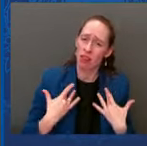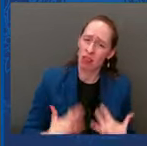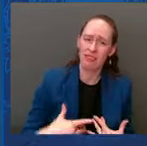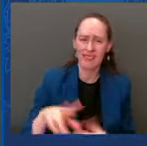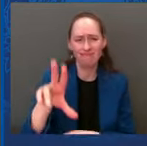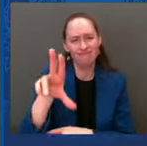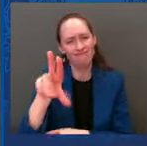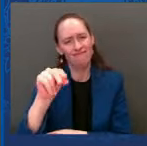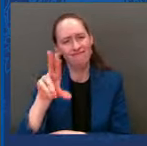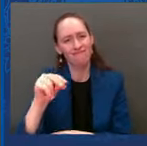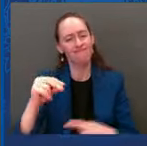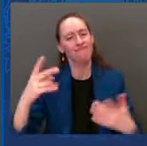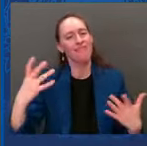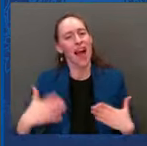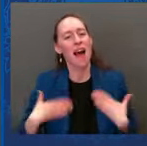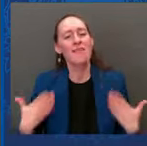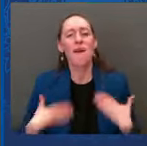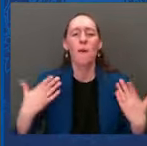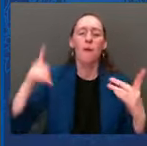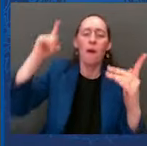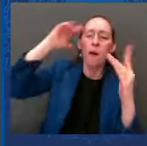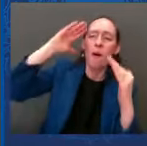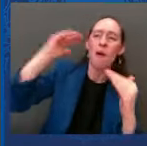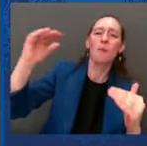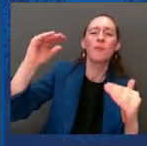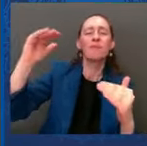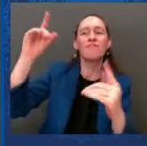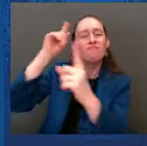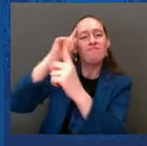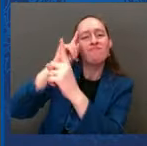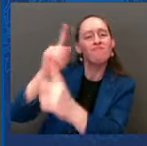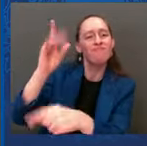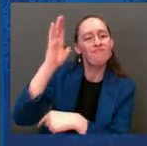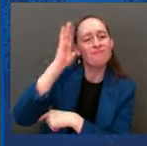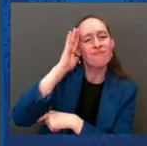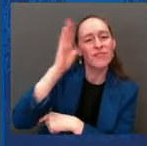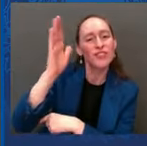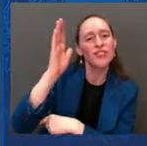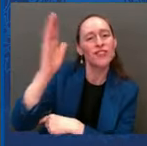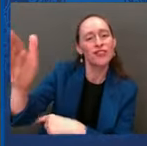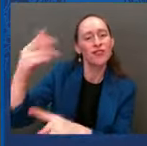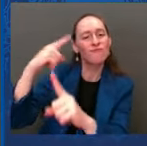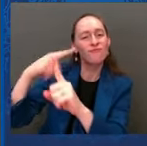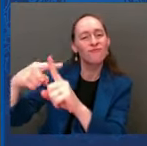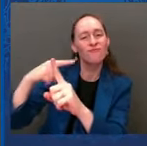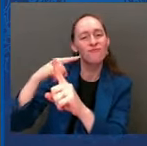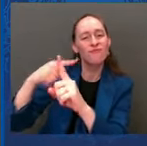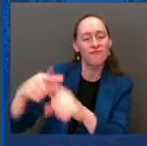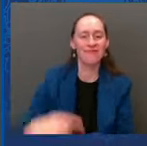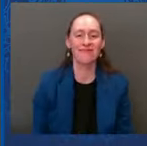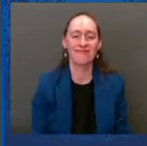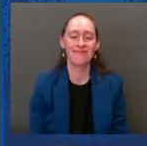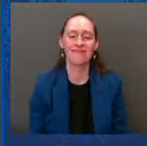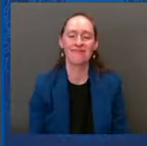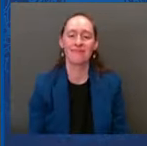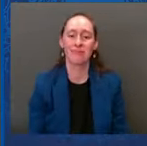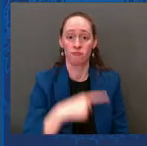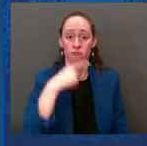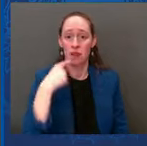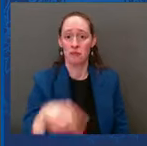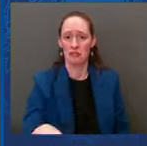and mercenaries. They've committed depravities, crimes against humanity, without shame or